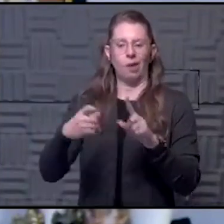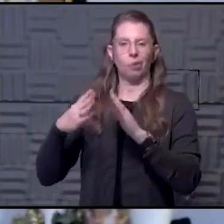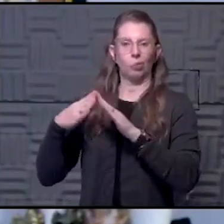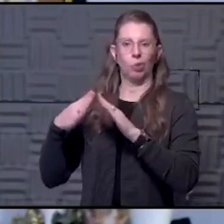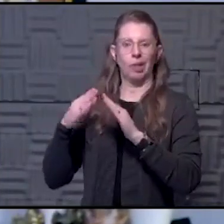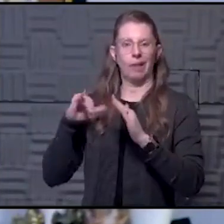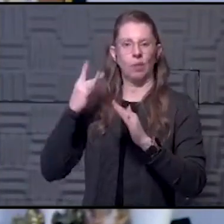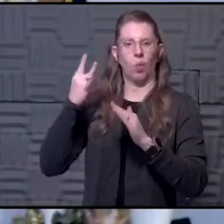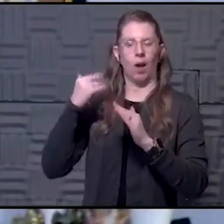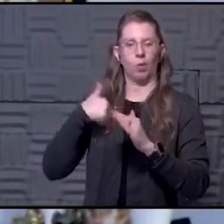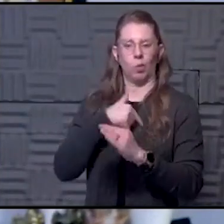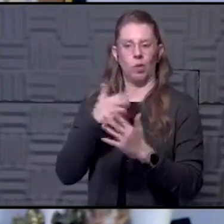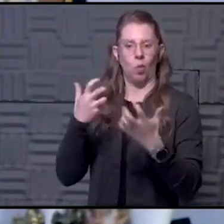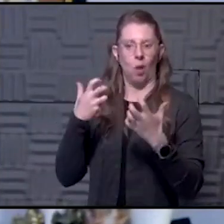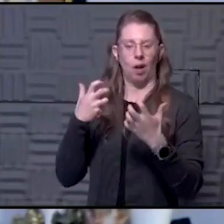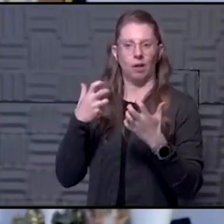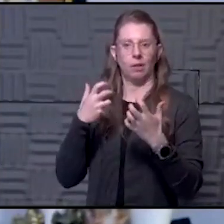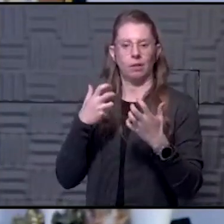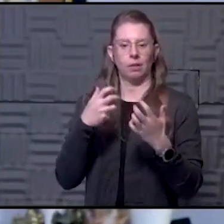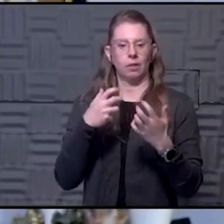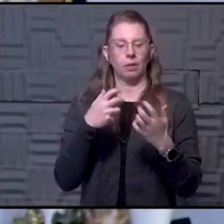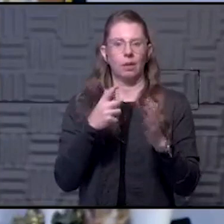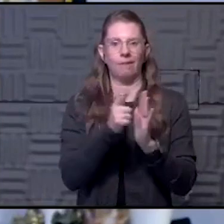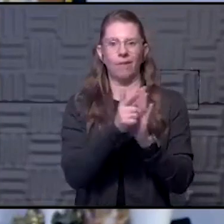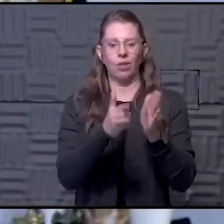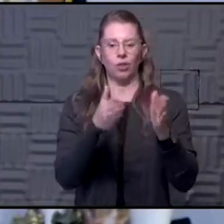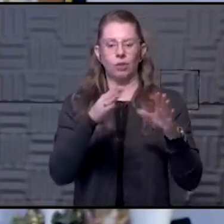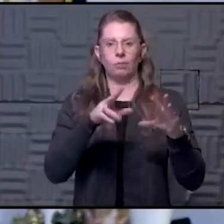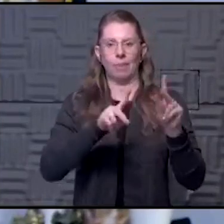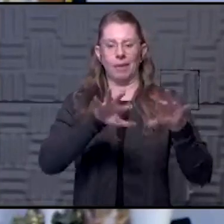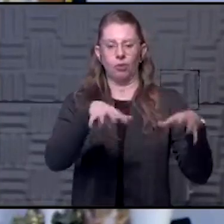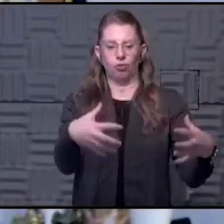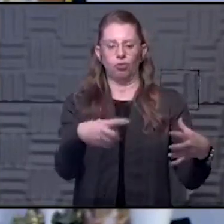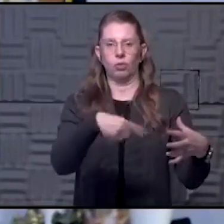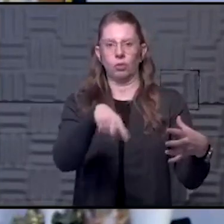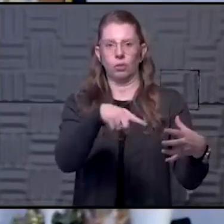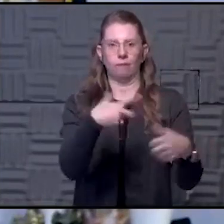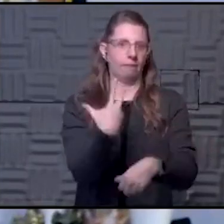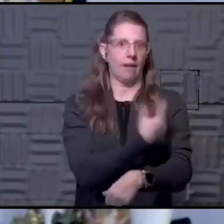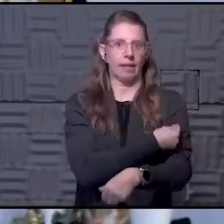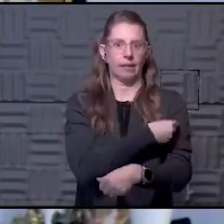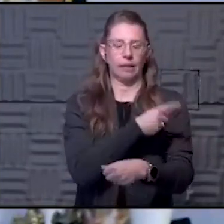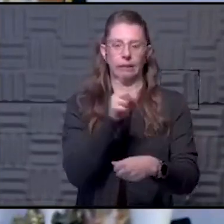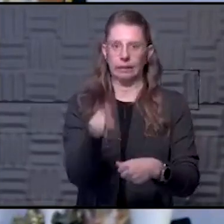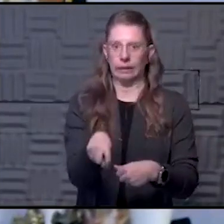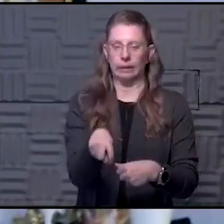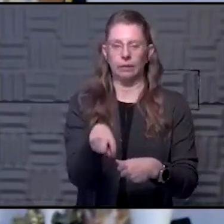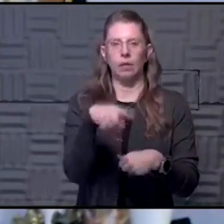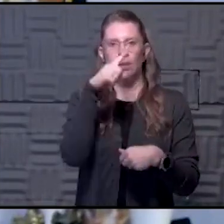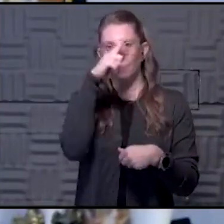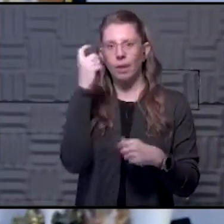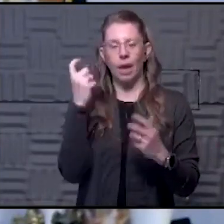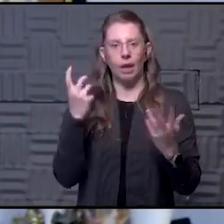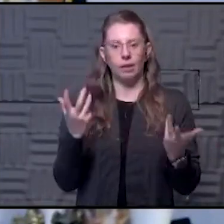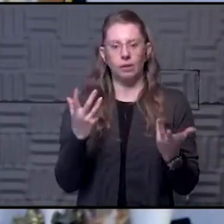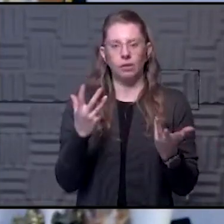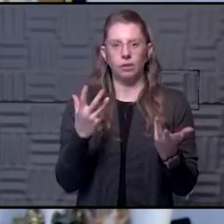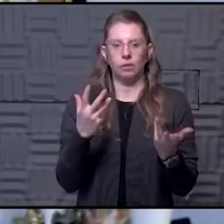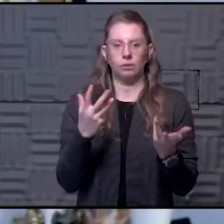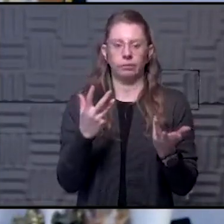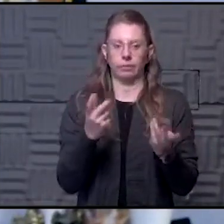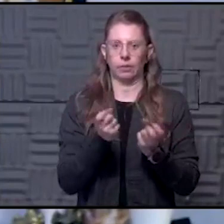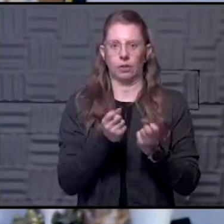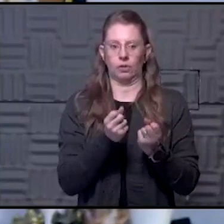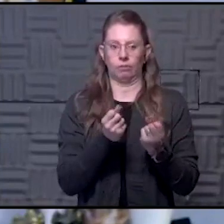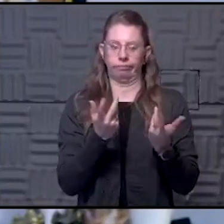want and consider the offender population to be a group that needs to be vaccinated too, is because they're not only vulnerable, but they